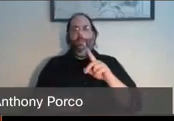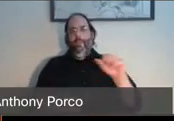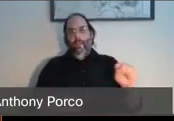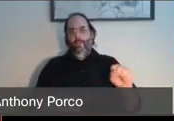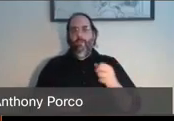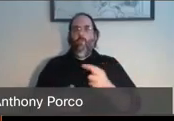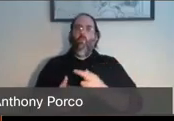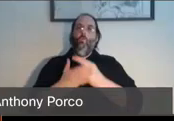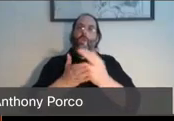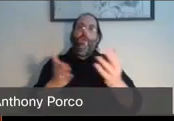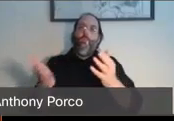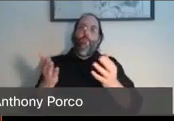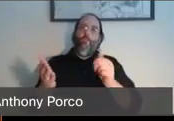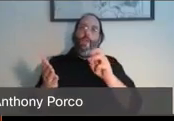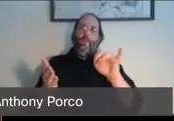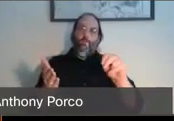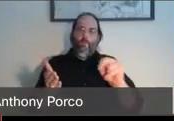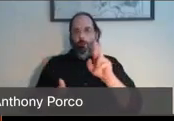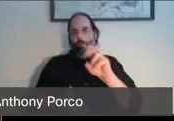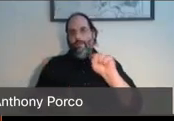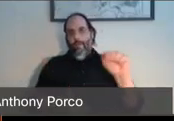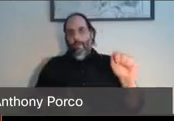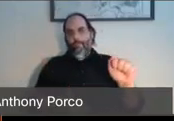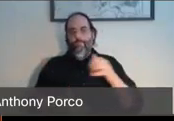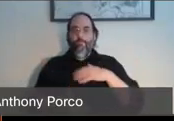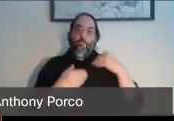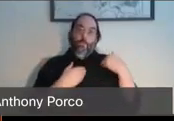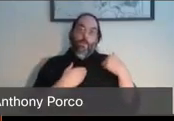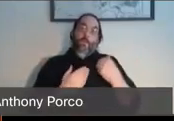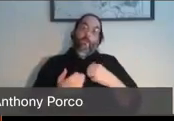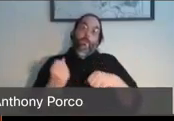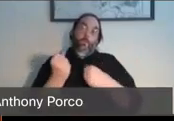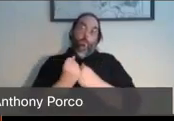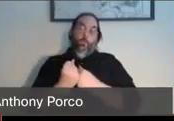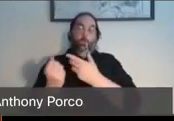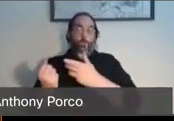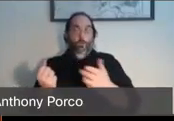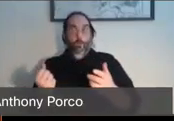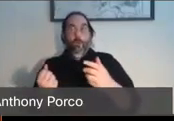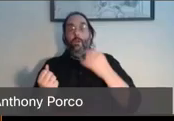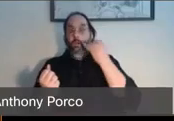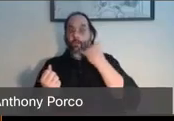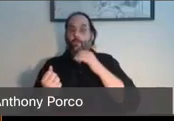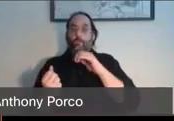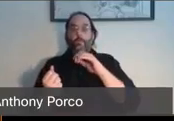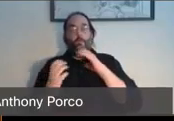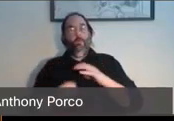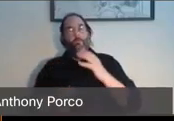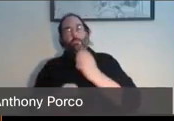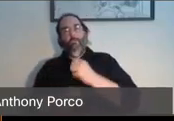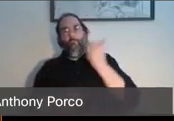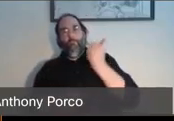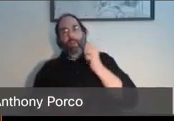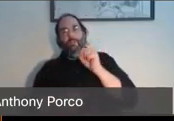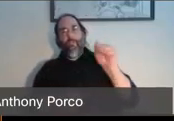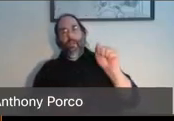Services Administration. It is my job to help our consumers that are receiving Social Security benefits to understand how pursuing